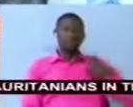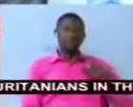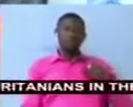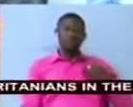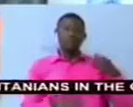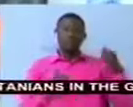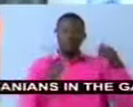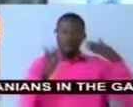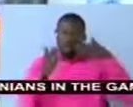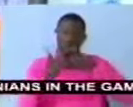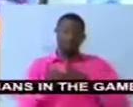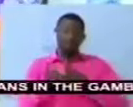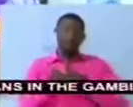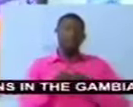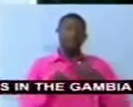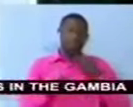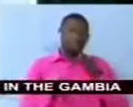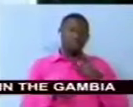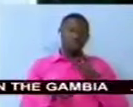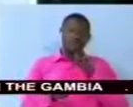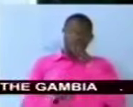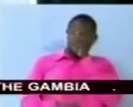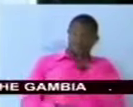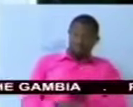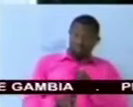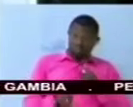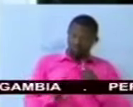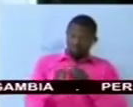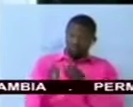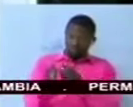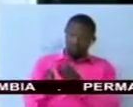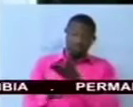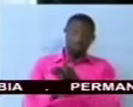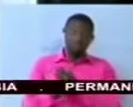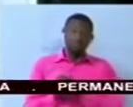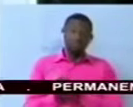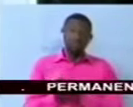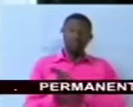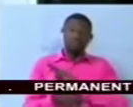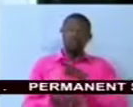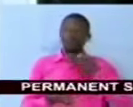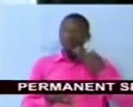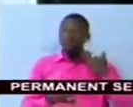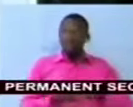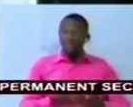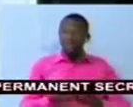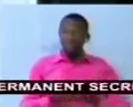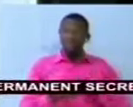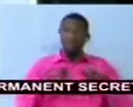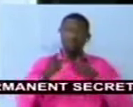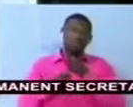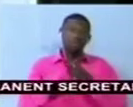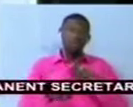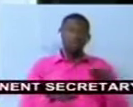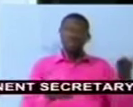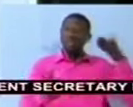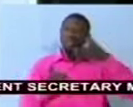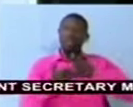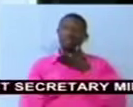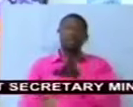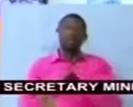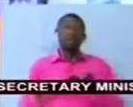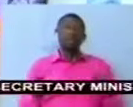lañ topasi. Jim told them that this is the one we are following. Pare wuñ ci kessam bi mo ñew fi. We are not yet done with his case and he came